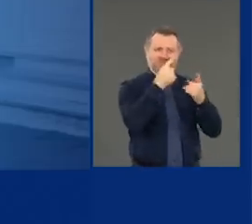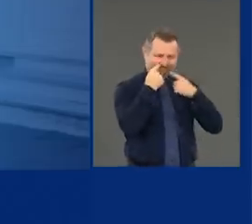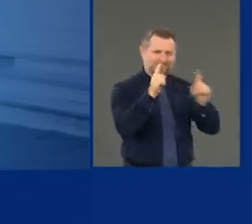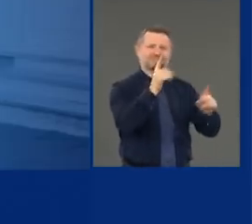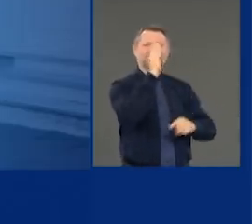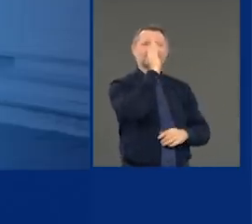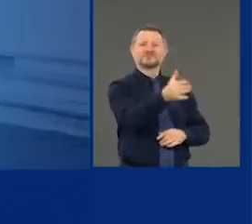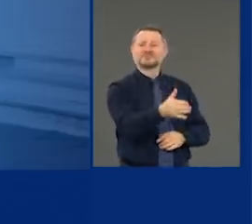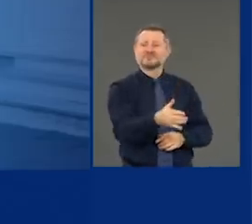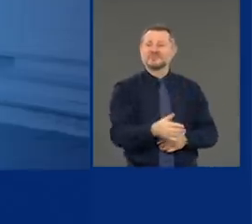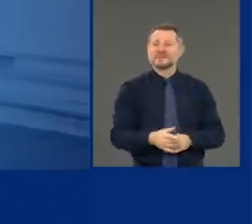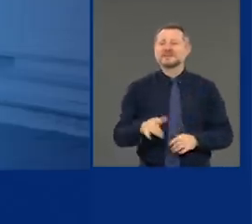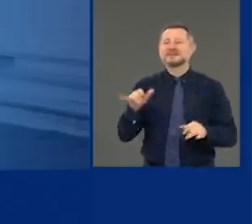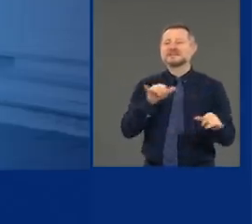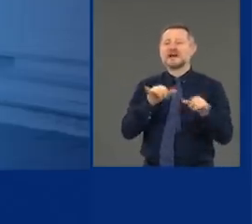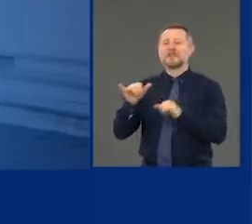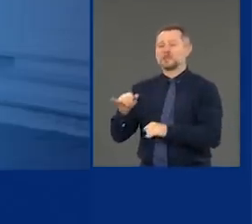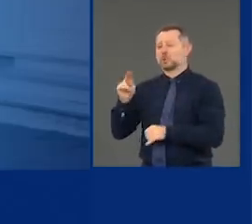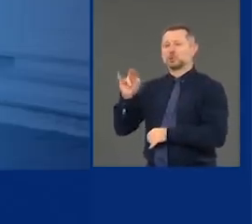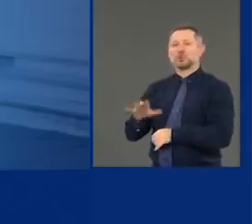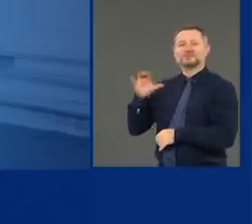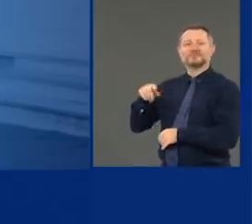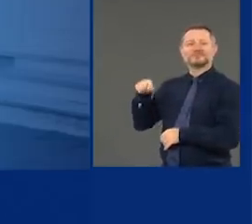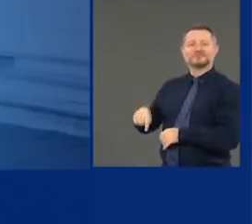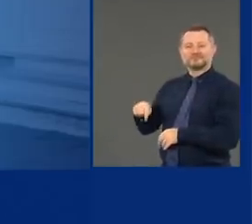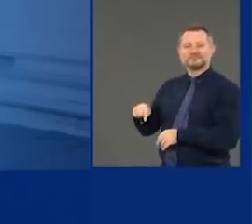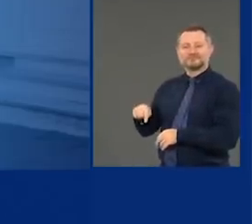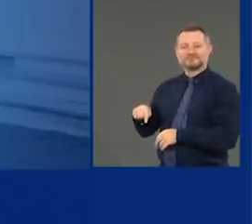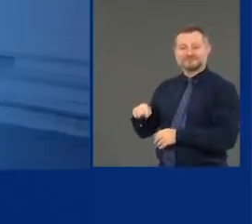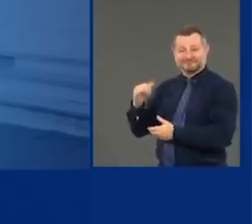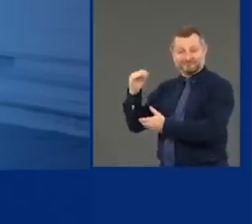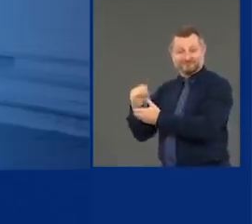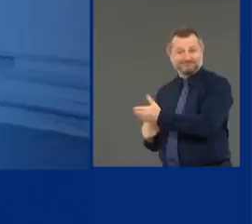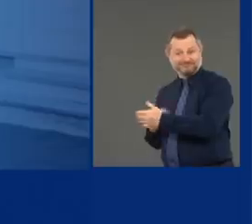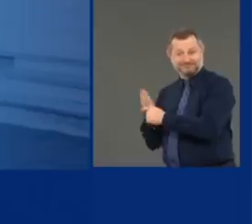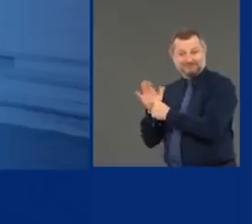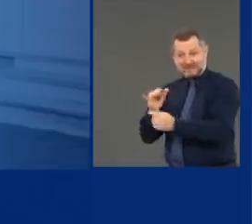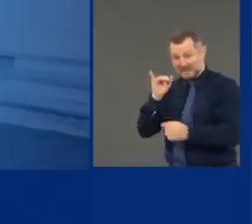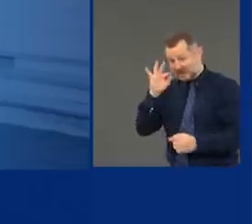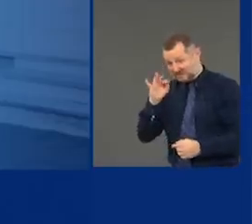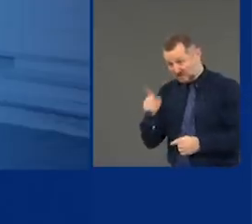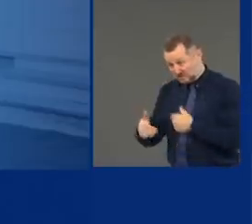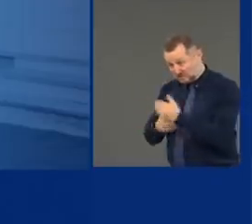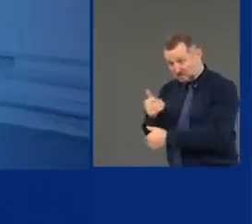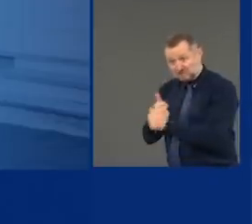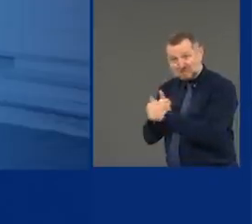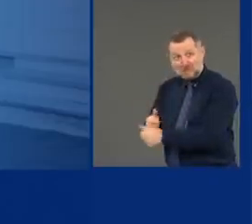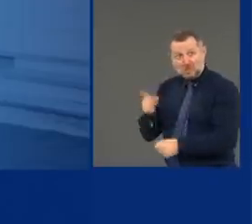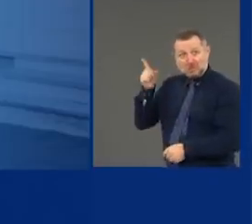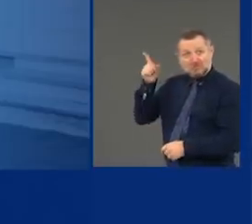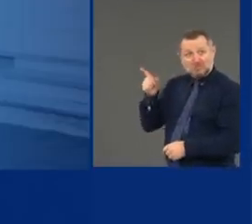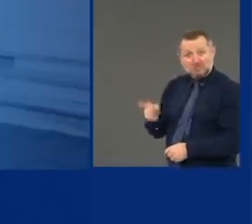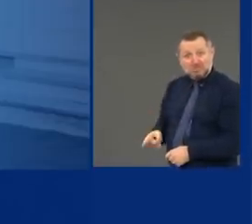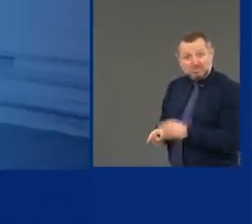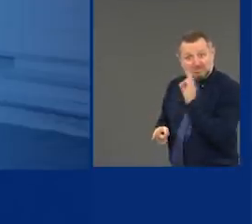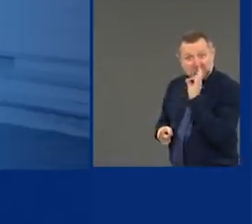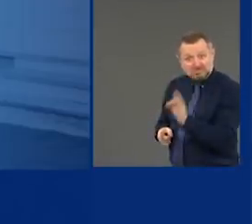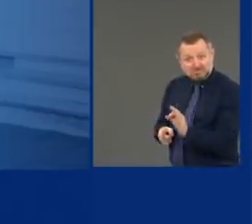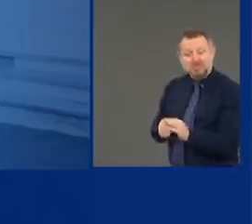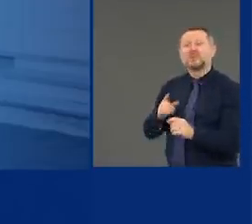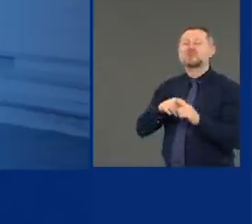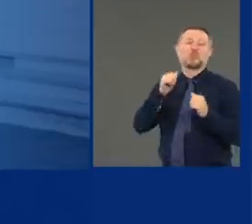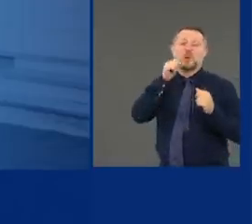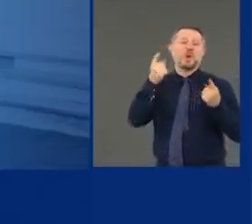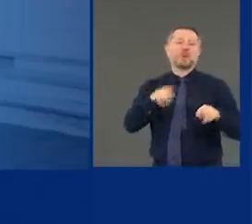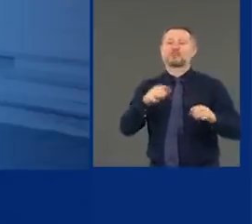York City. And if we follow those guidelines in New York City, there should not be a spike, just